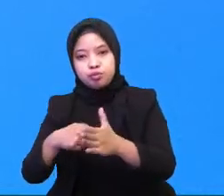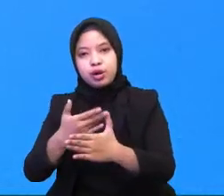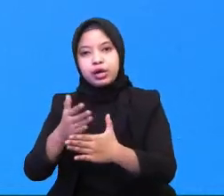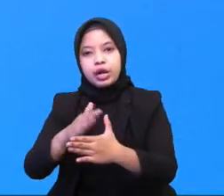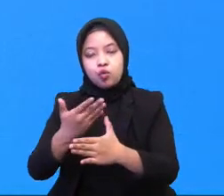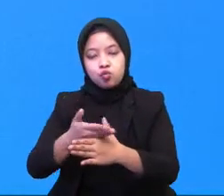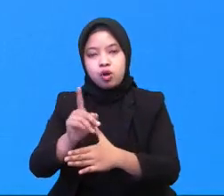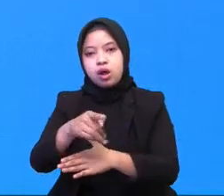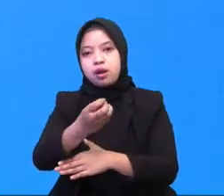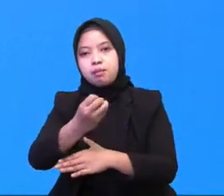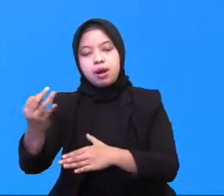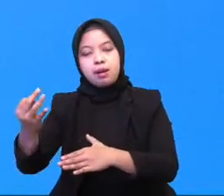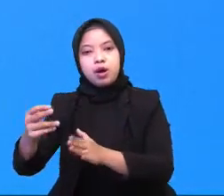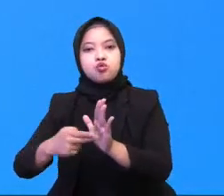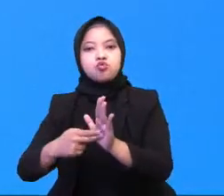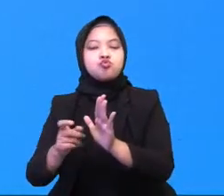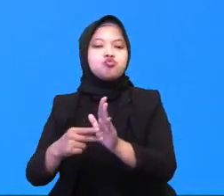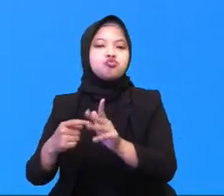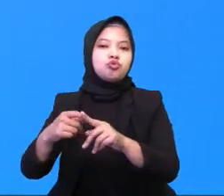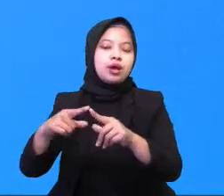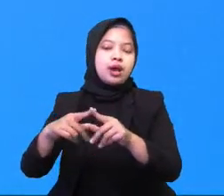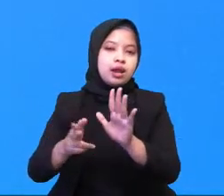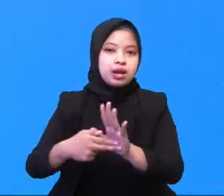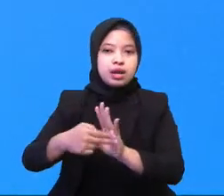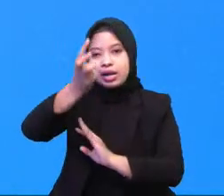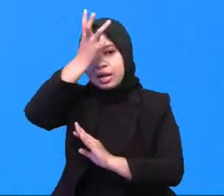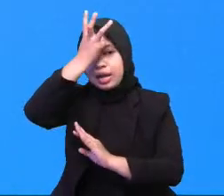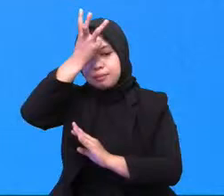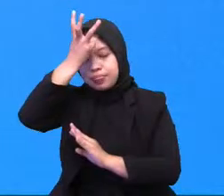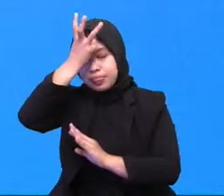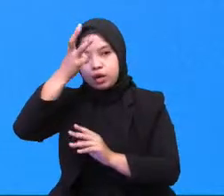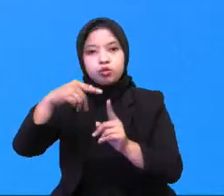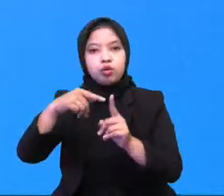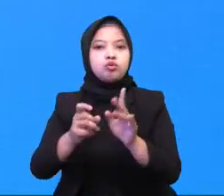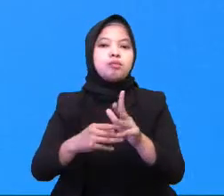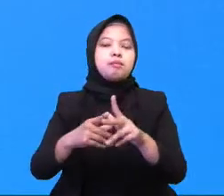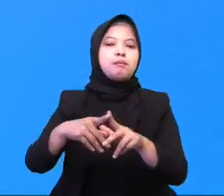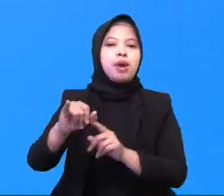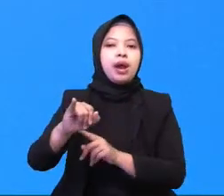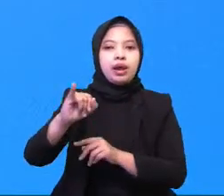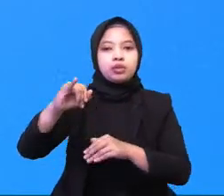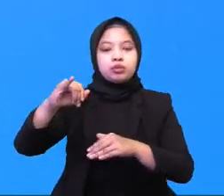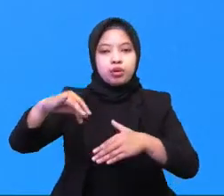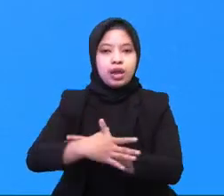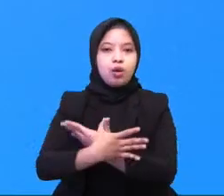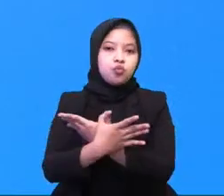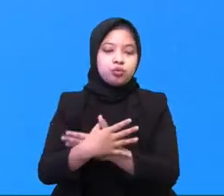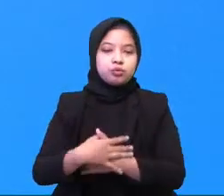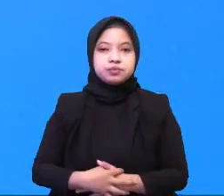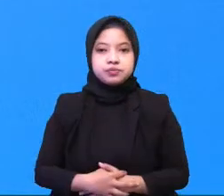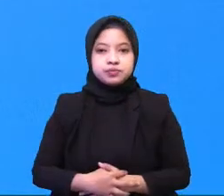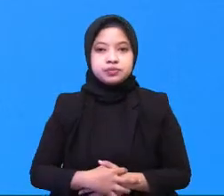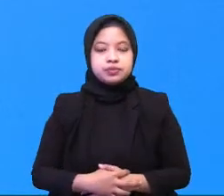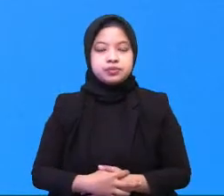and also Nunukan in North Kalimantan and Dumai in Riau.